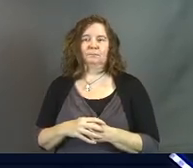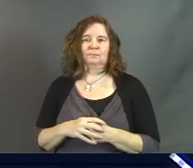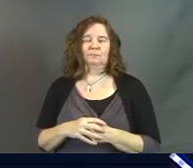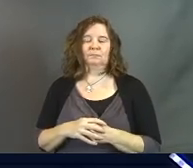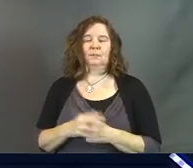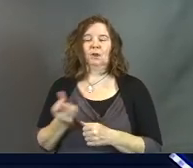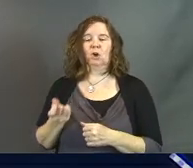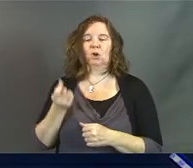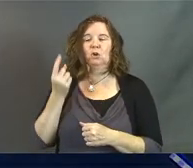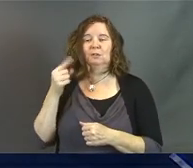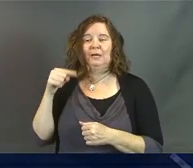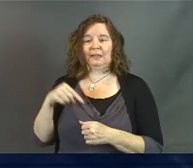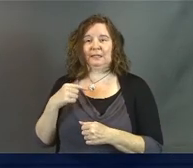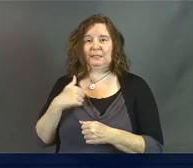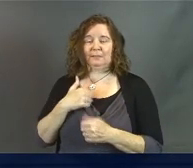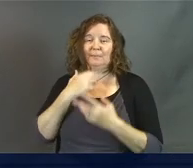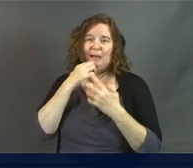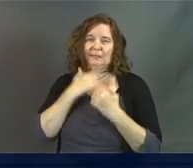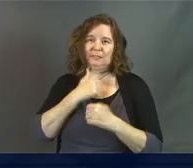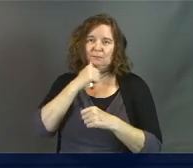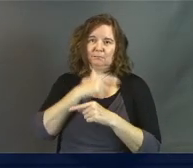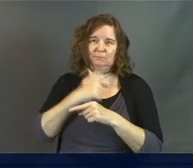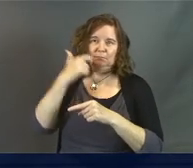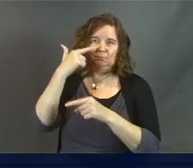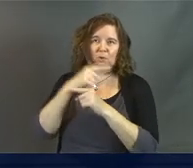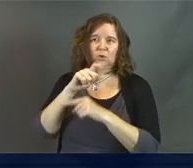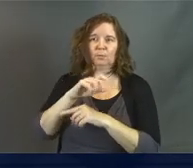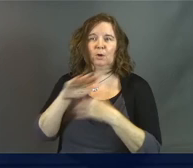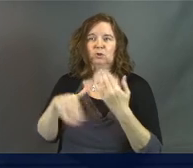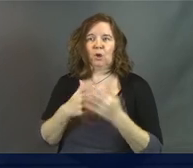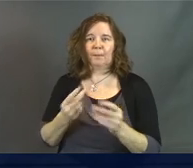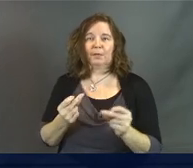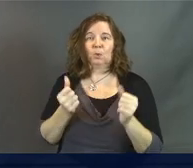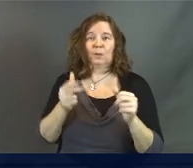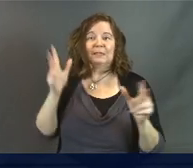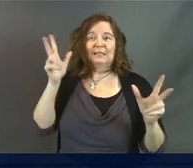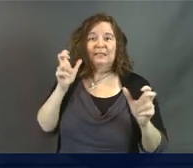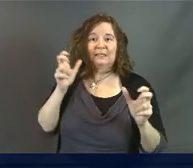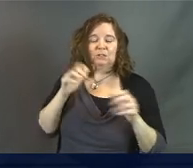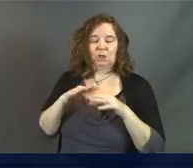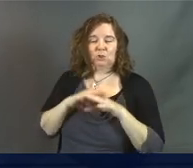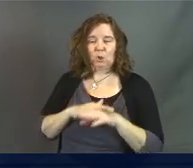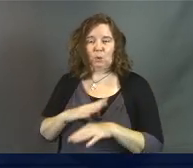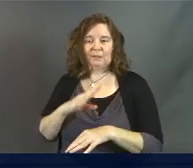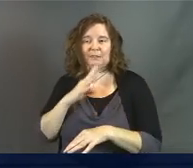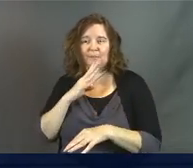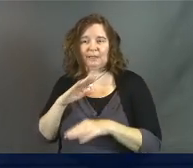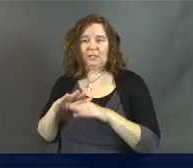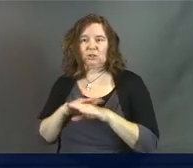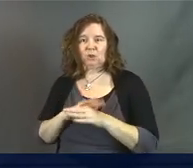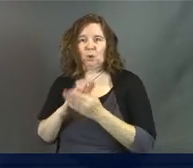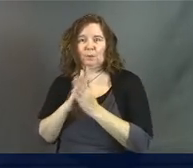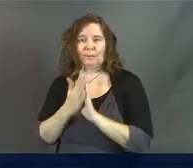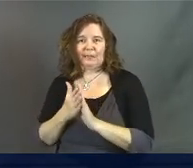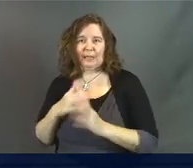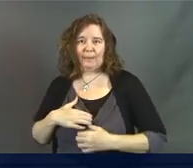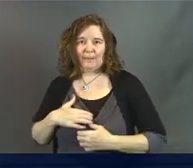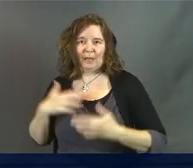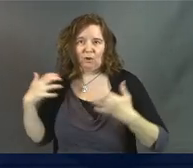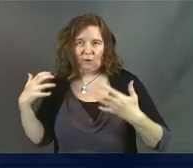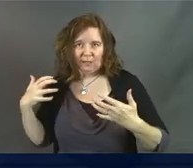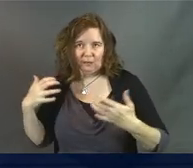He says, understand this, my dear brothers and sisters. You must all be quick to listen, slow to speak, and slow to get